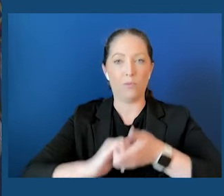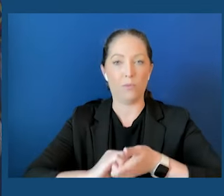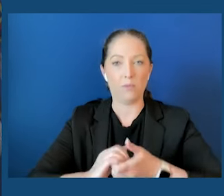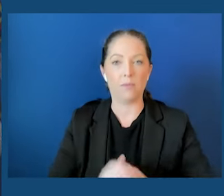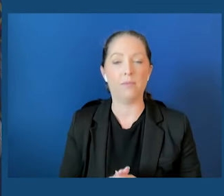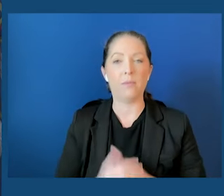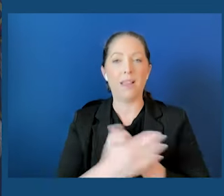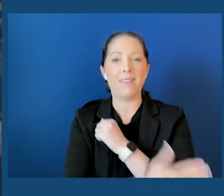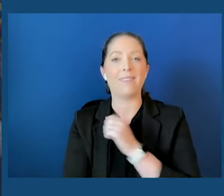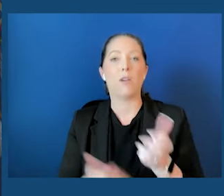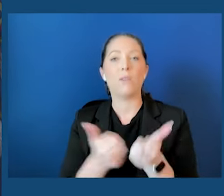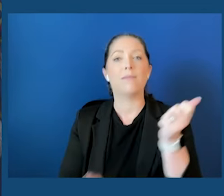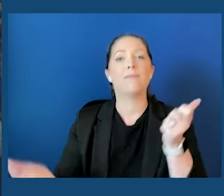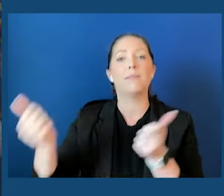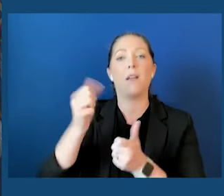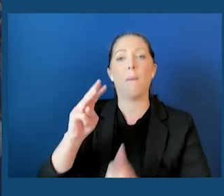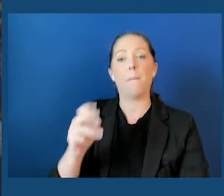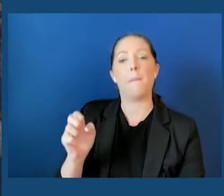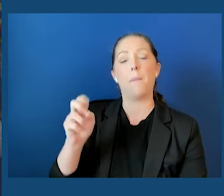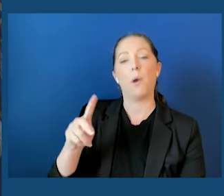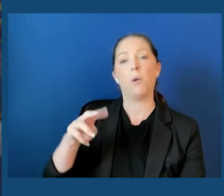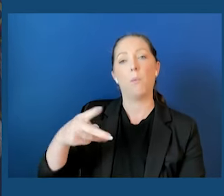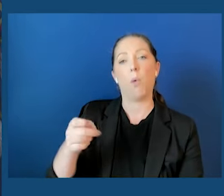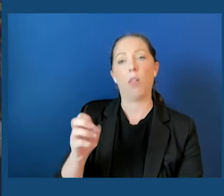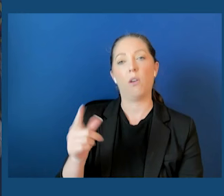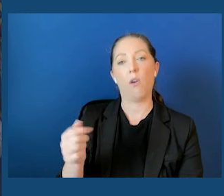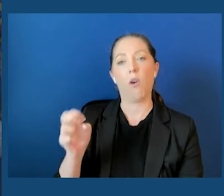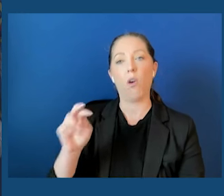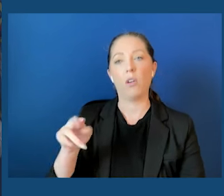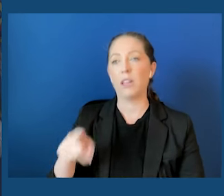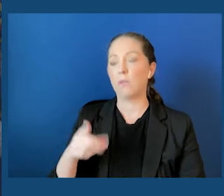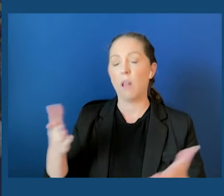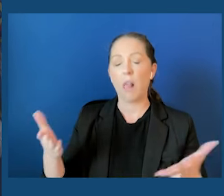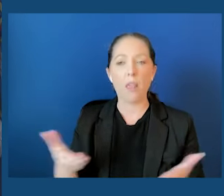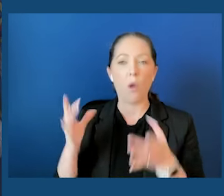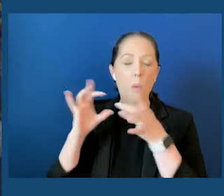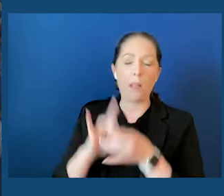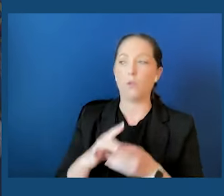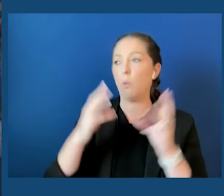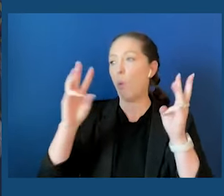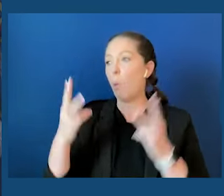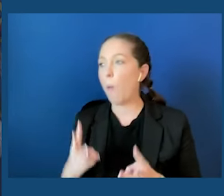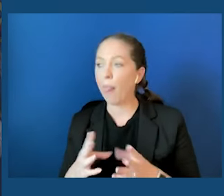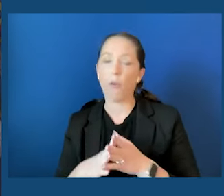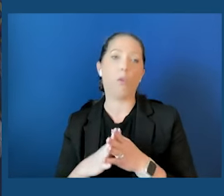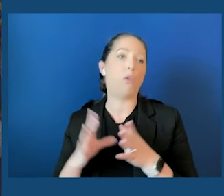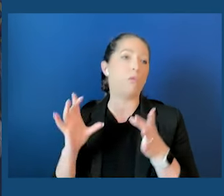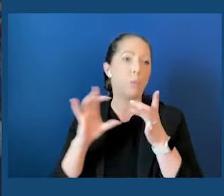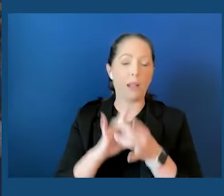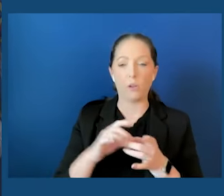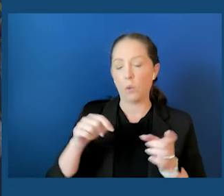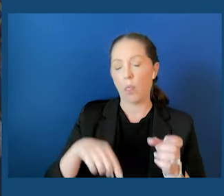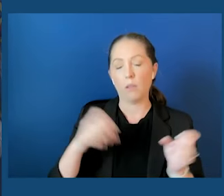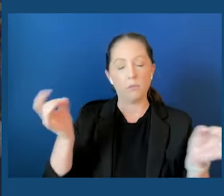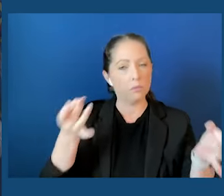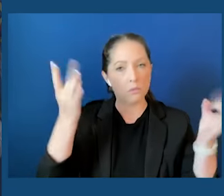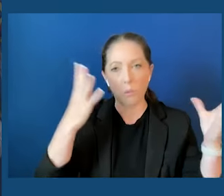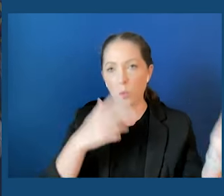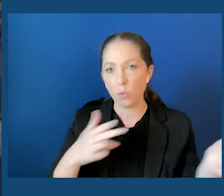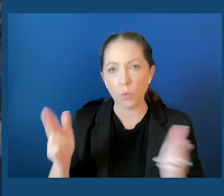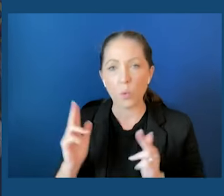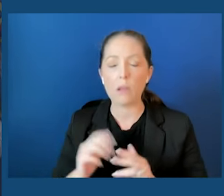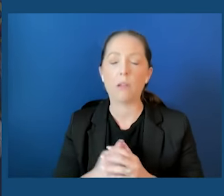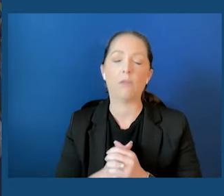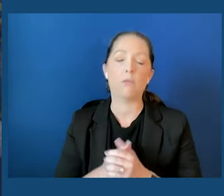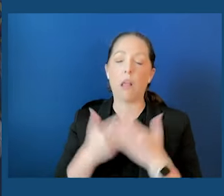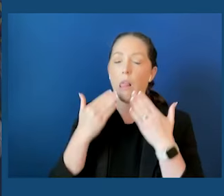been there through every crisis, whether it's weather-related or related to something as tragic as this horrible shooting. I want to thank our County